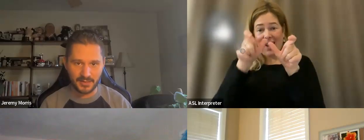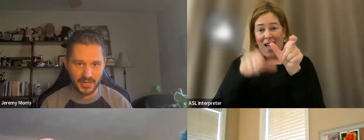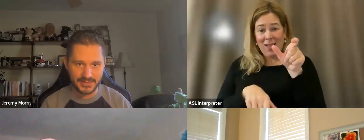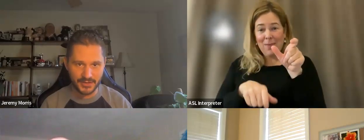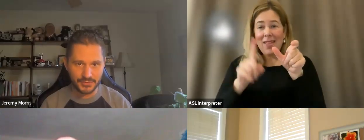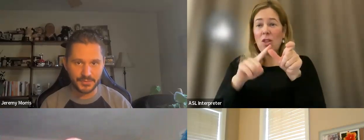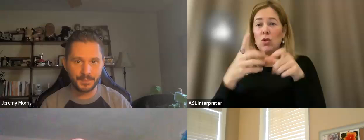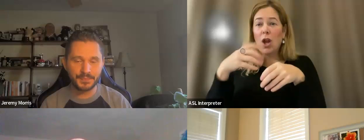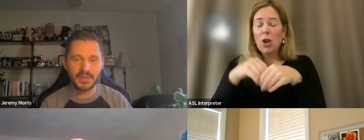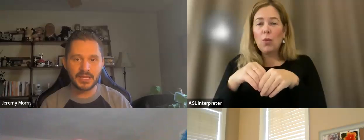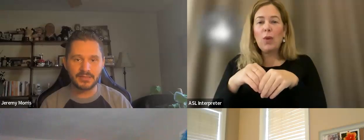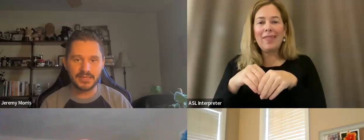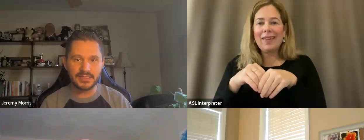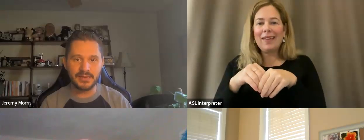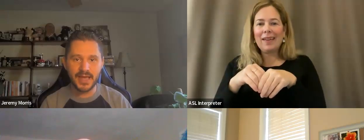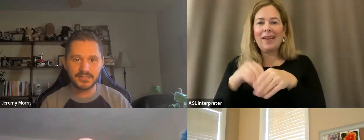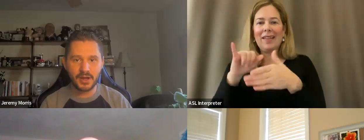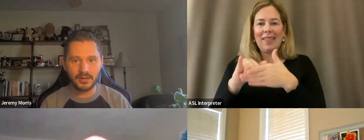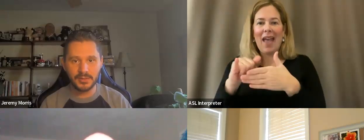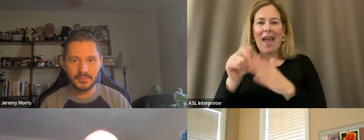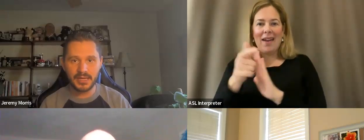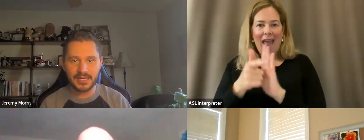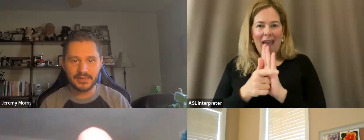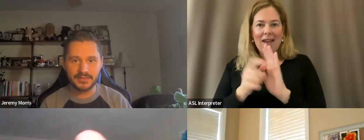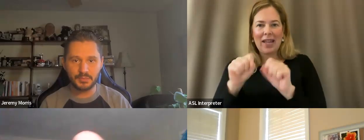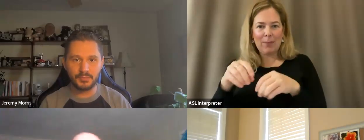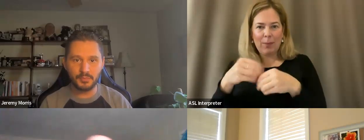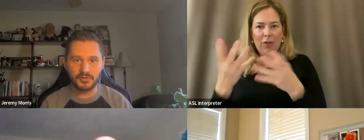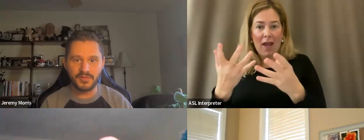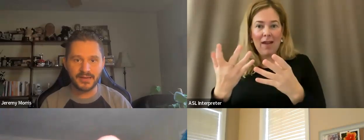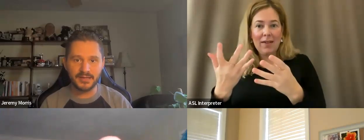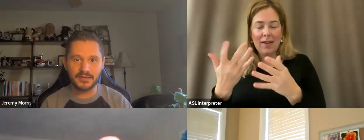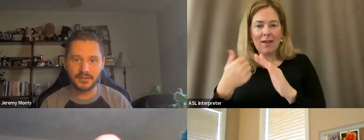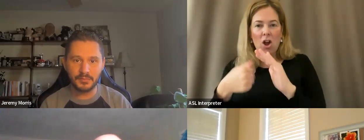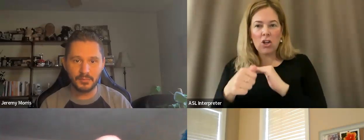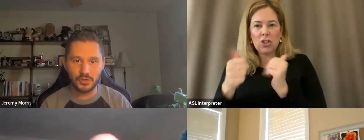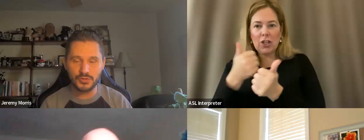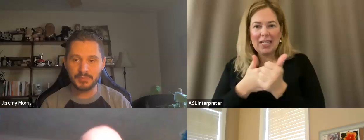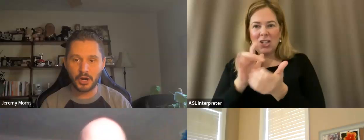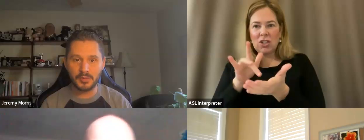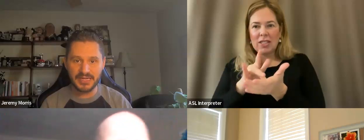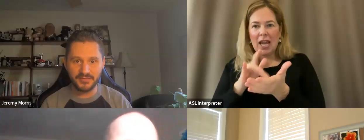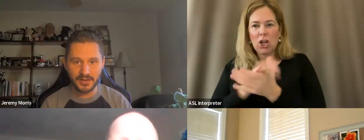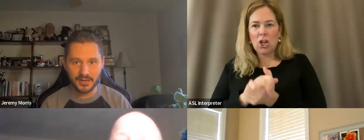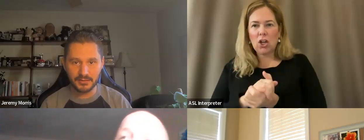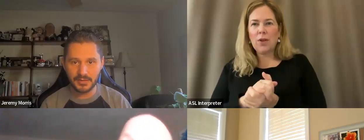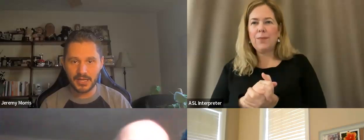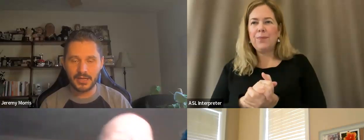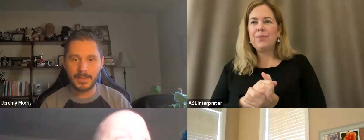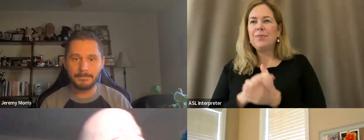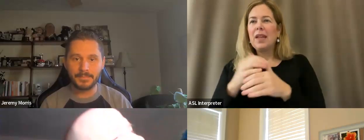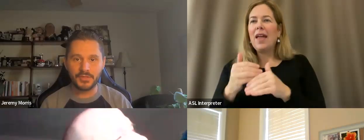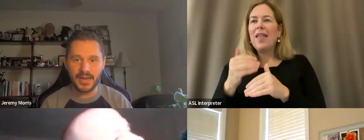be provided by centers. The next column is provided using Part B